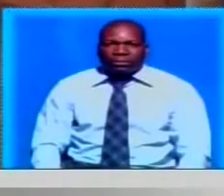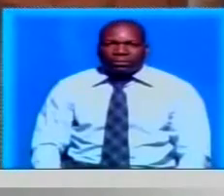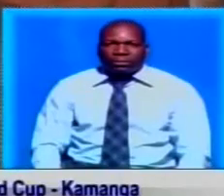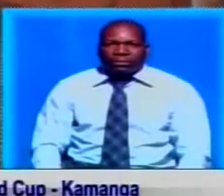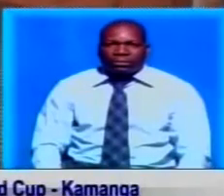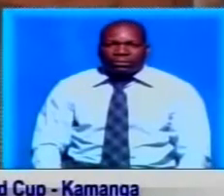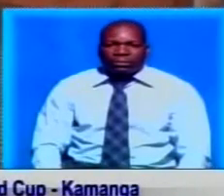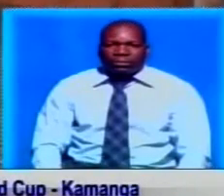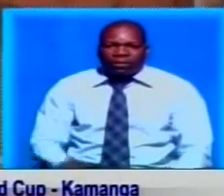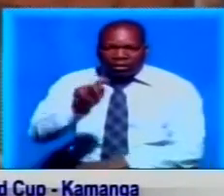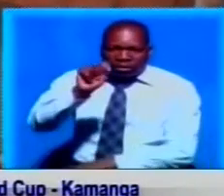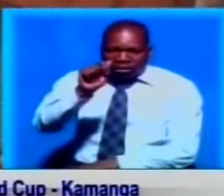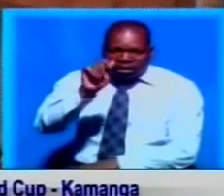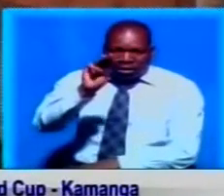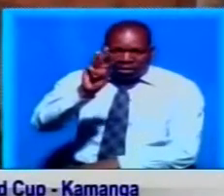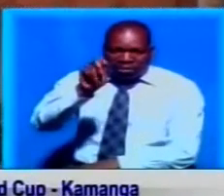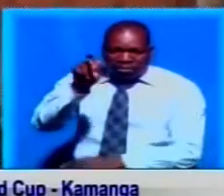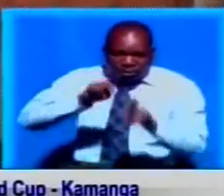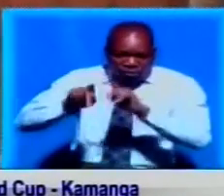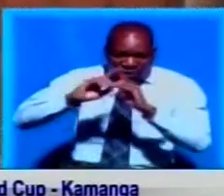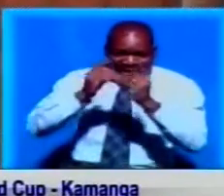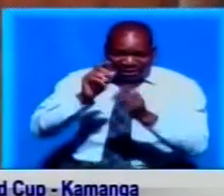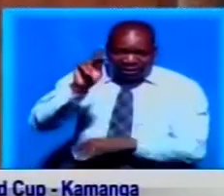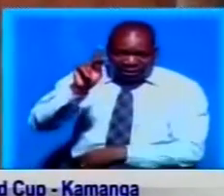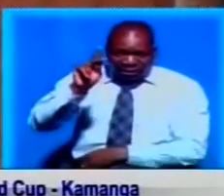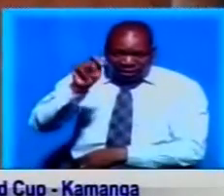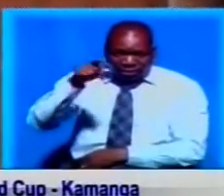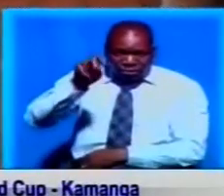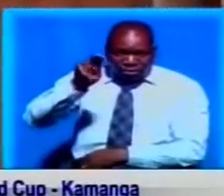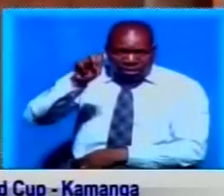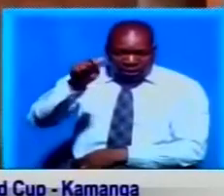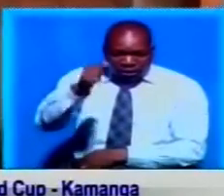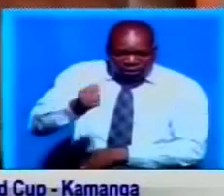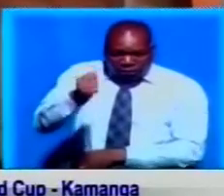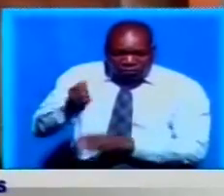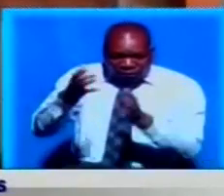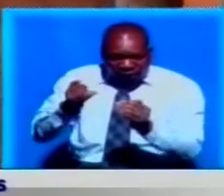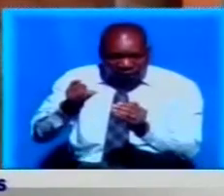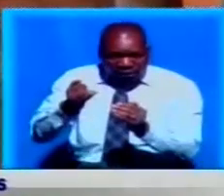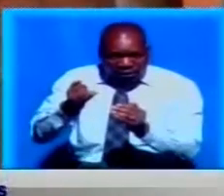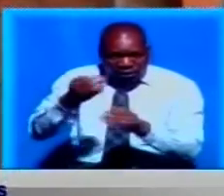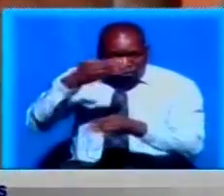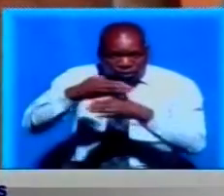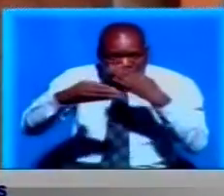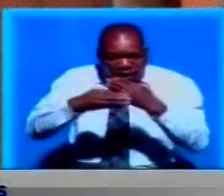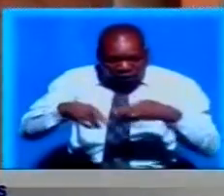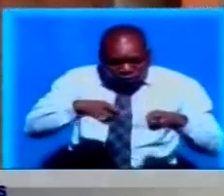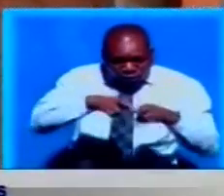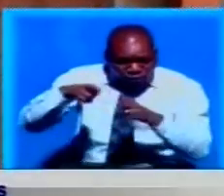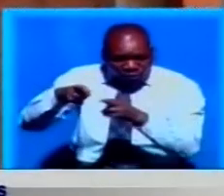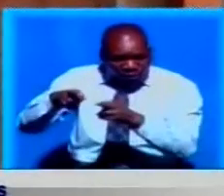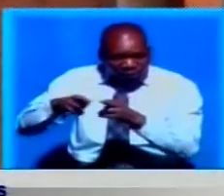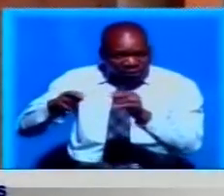Chief Kaputa of the Tabwa People of Kaputa District has called for increased budgetary allocation towards the construction of roads in